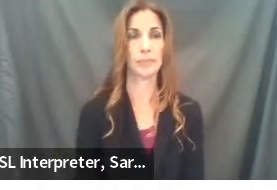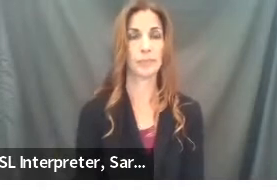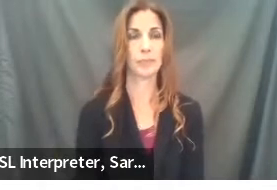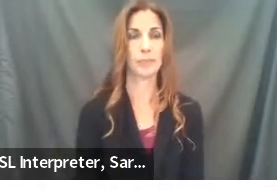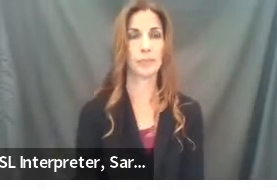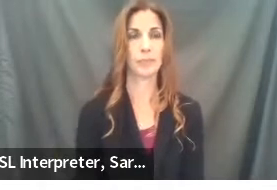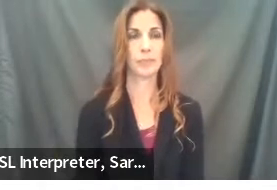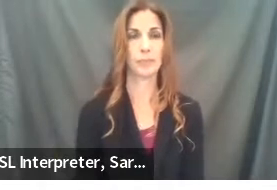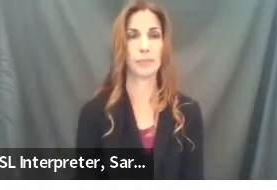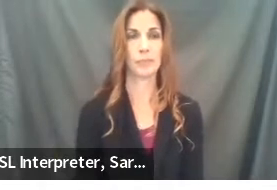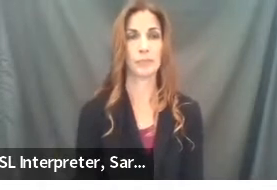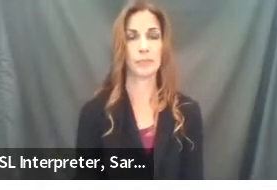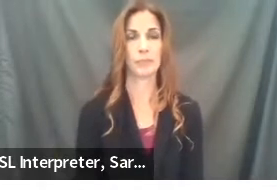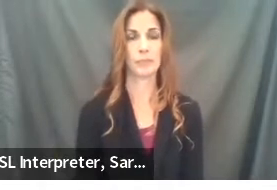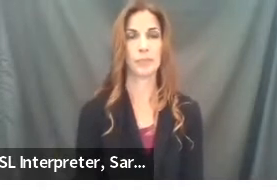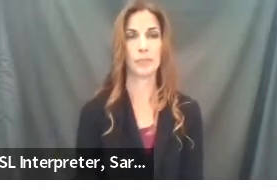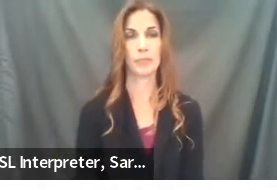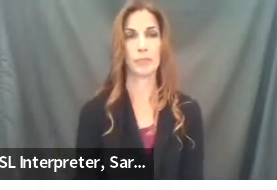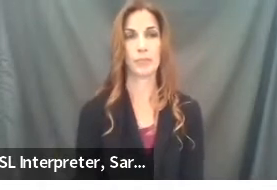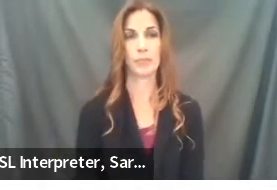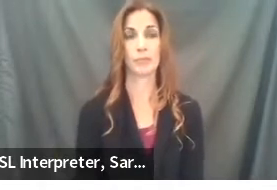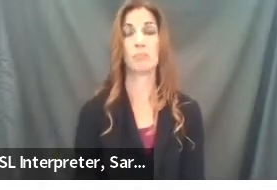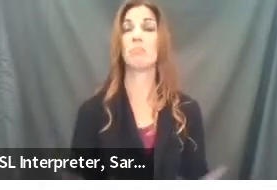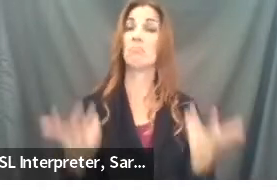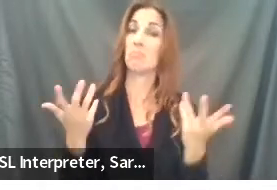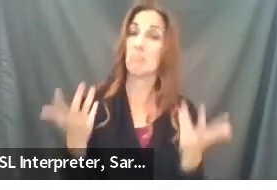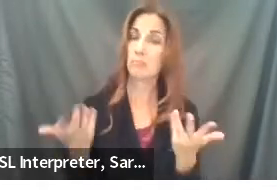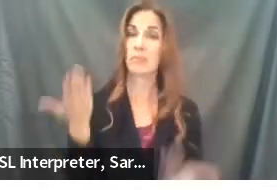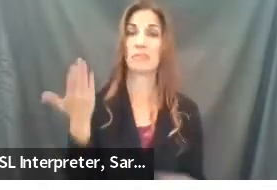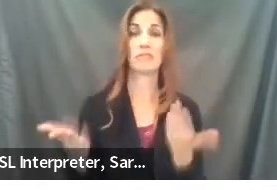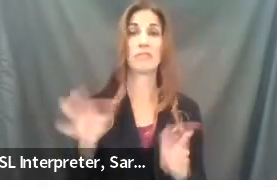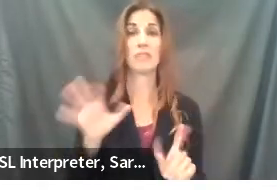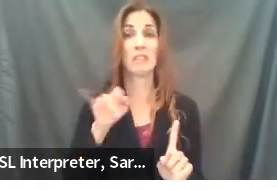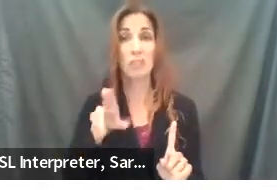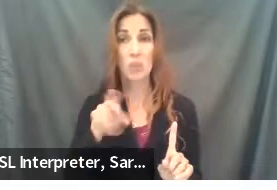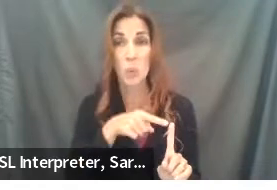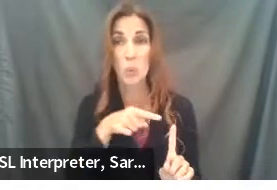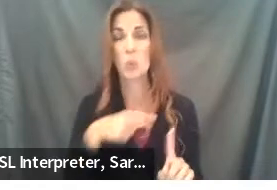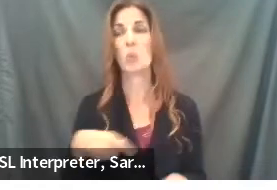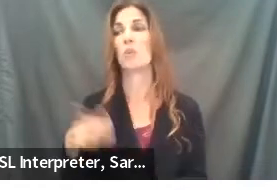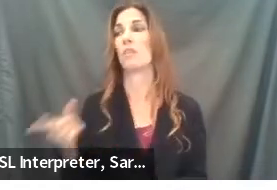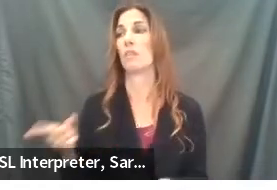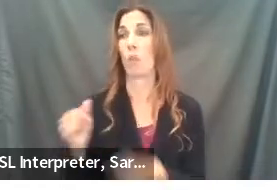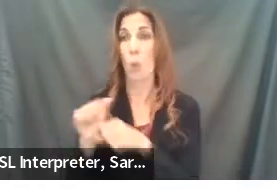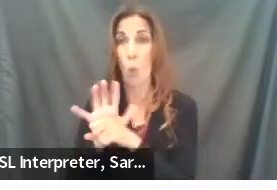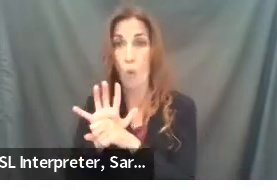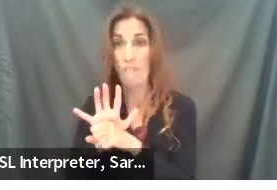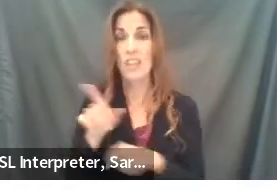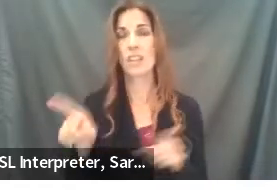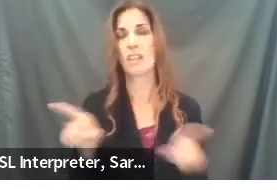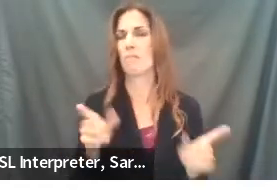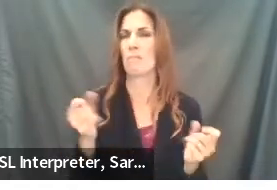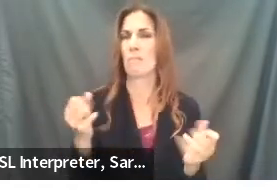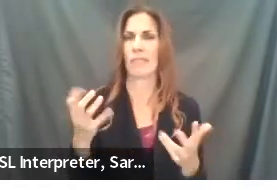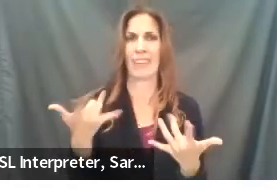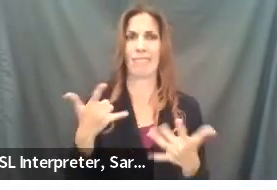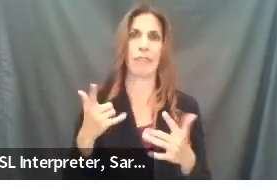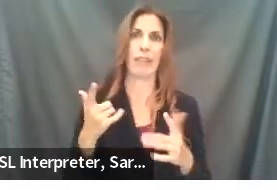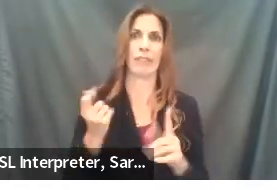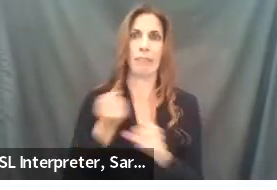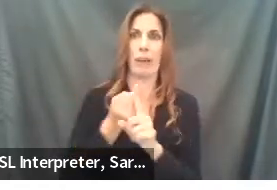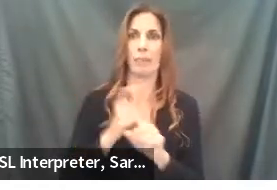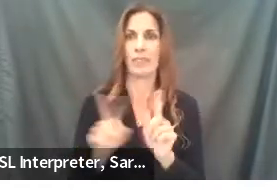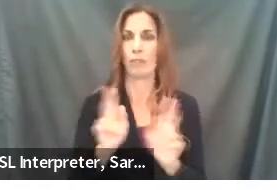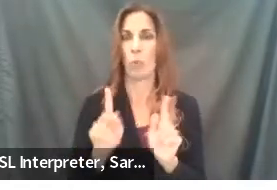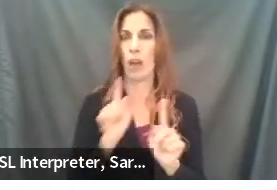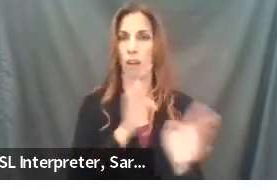So, seasonal flu and COVID-19 can affect people in many different ways.